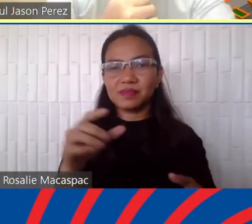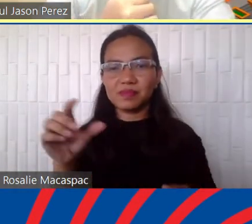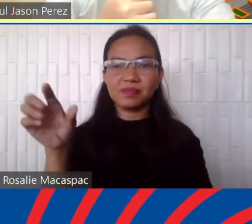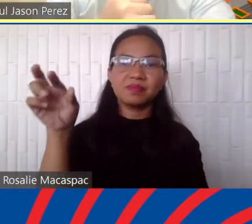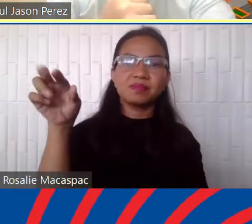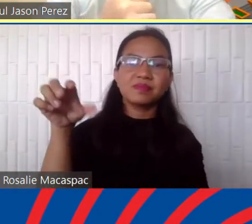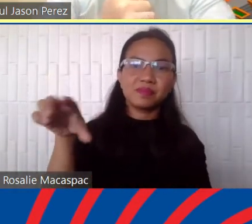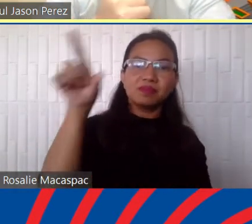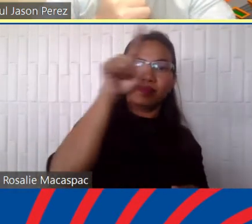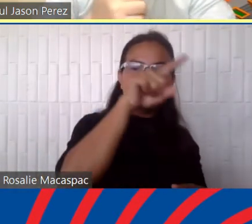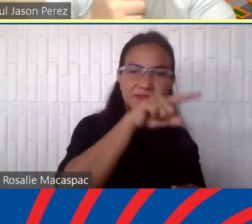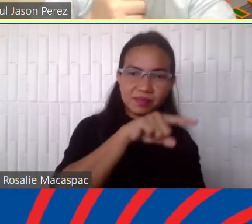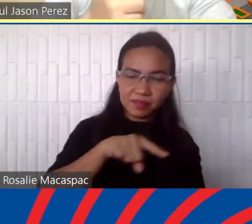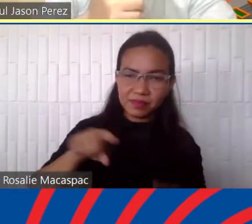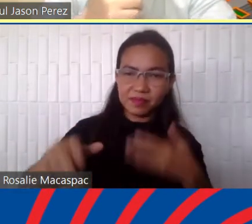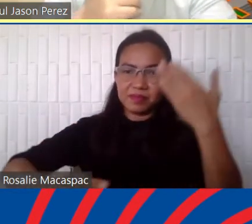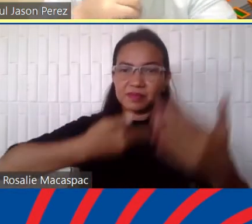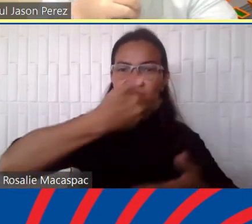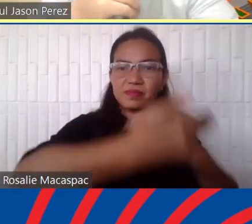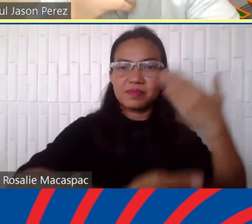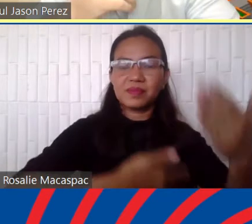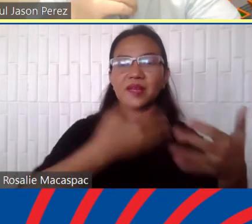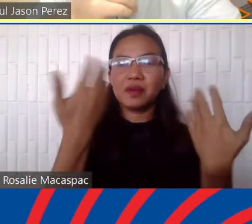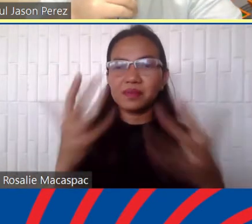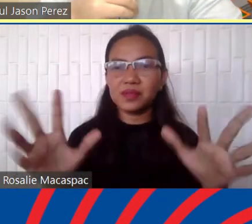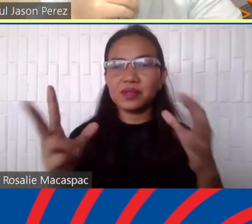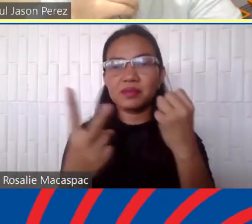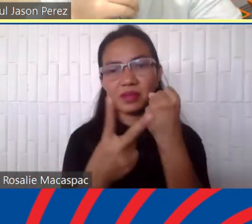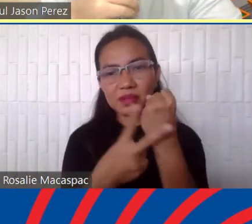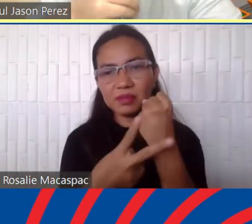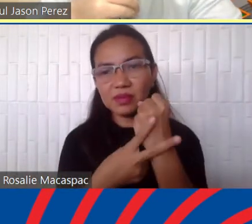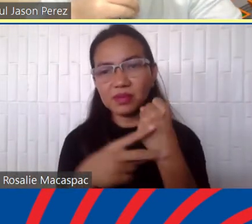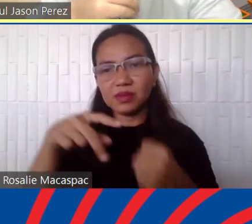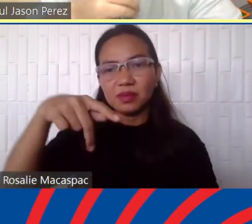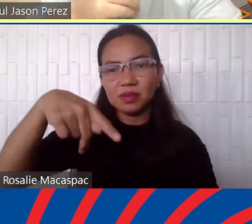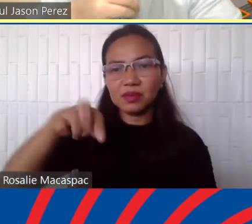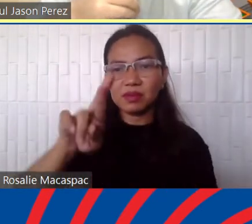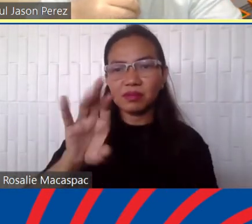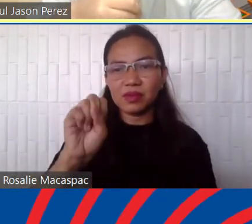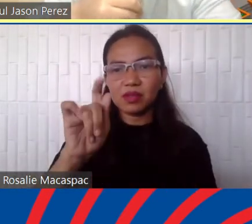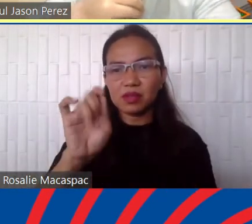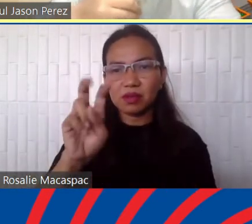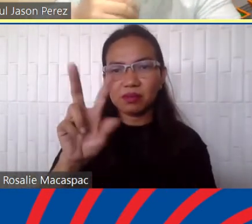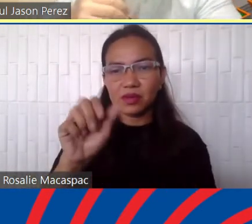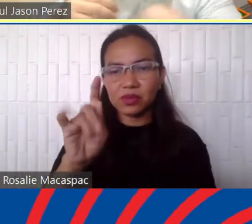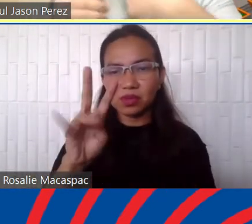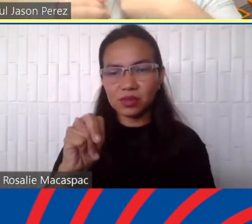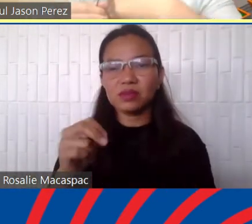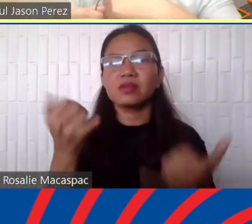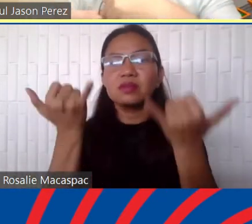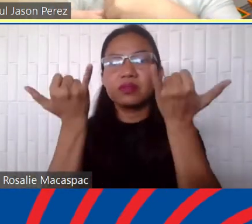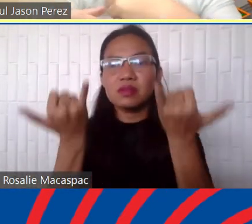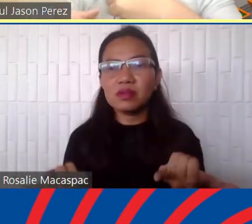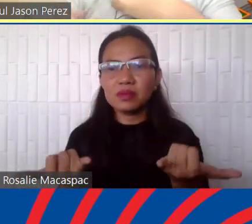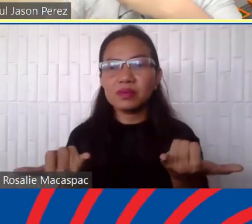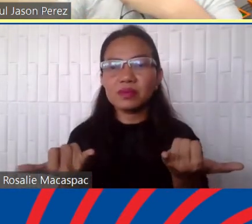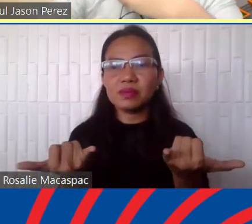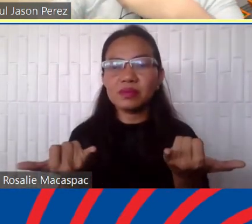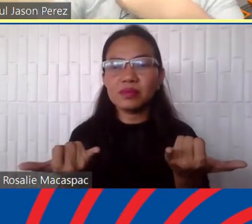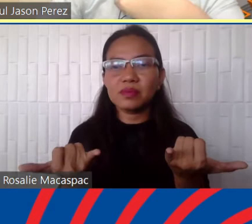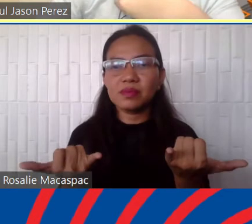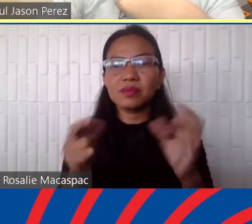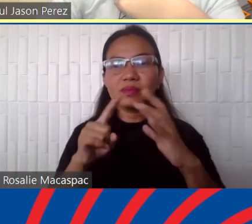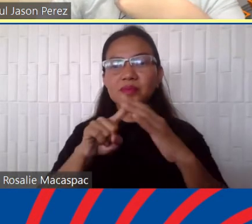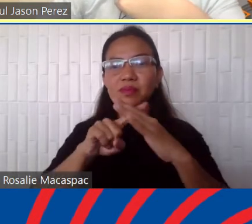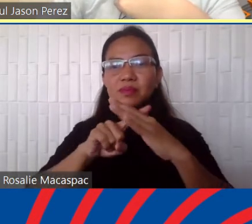activities. And after the preservation, if there's another research activity, then we can now start